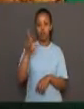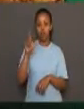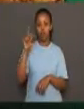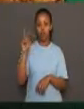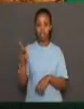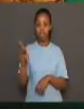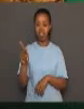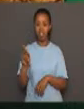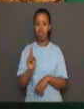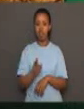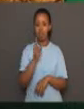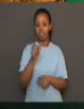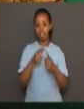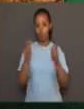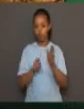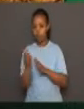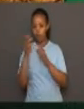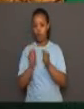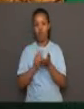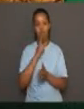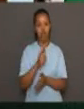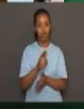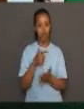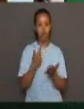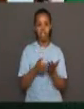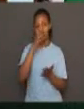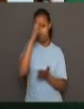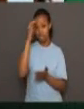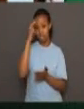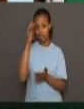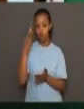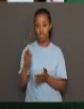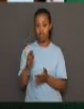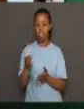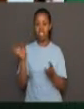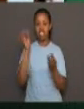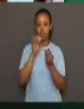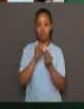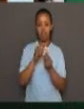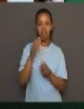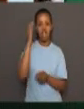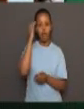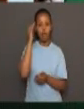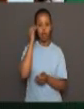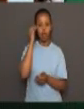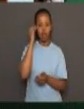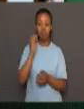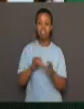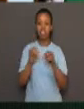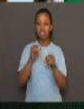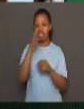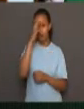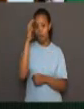Australopithecus can quickly escape their predator. Because of their increased brain